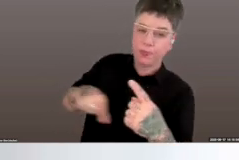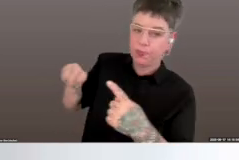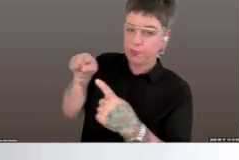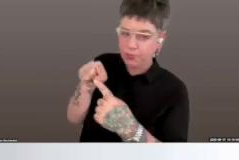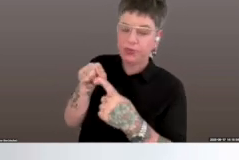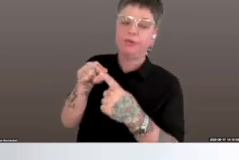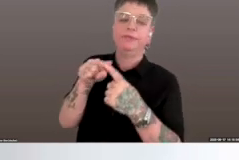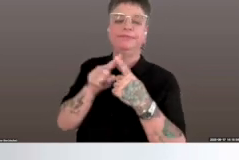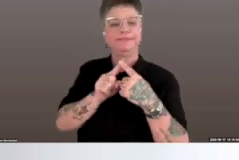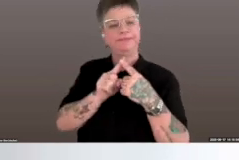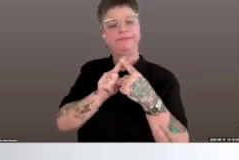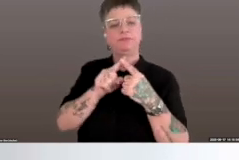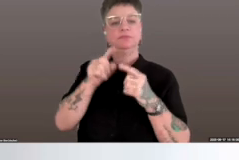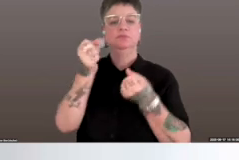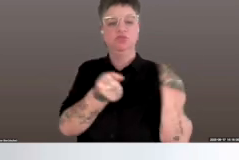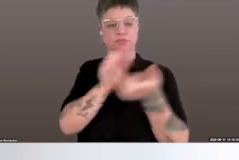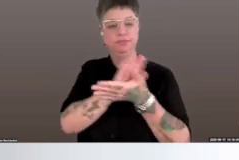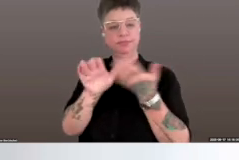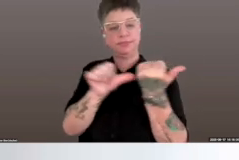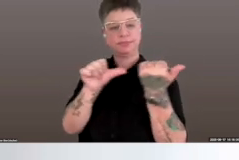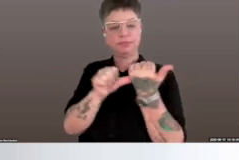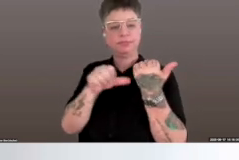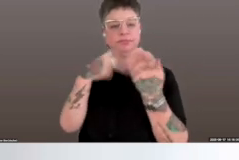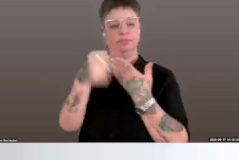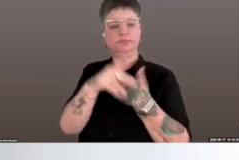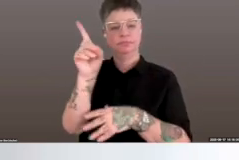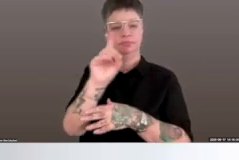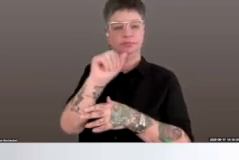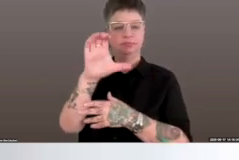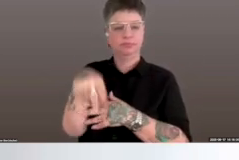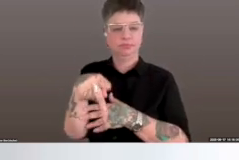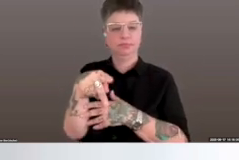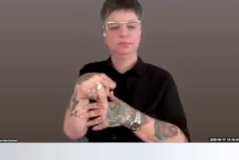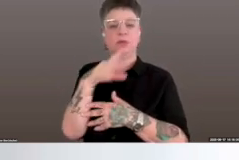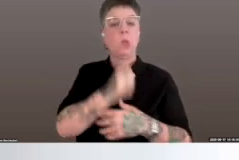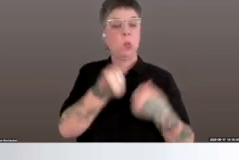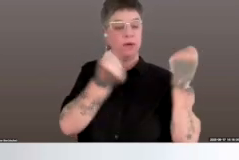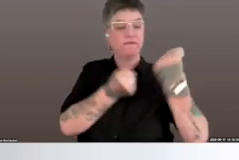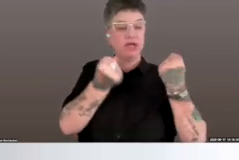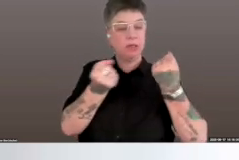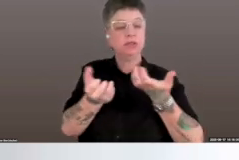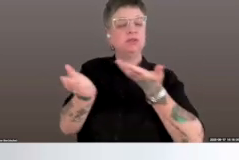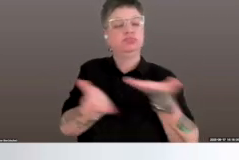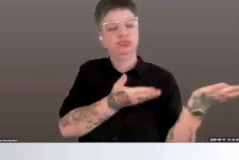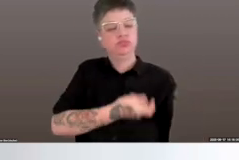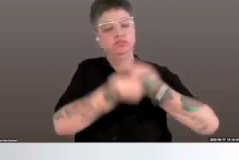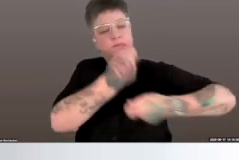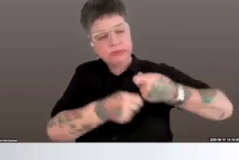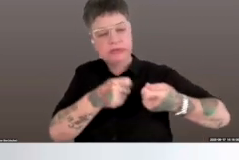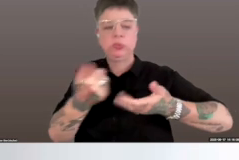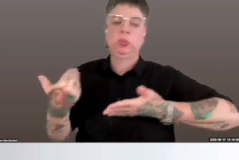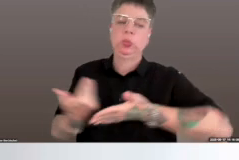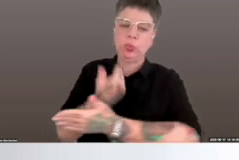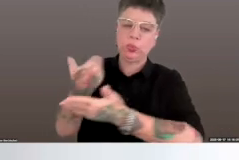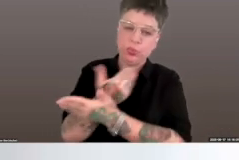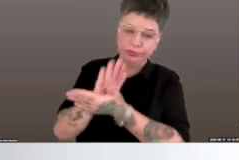Assistance Program is a statewide program that helps individuals replace older vehicles with a clean vehicle and offers financial support by way of a